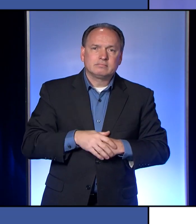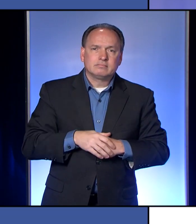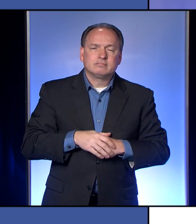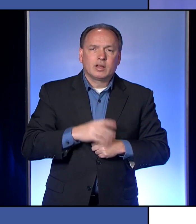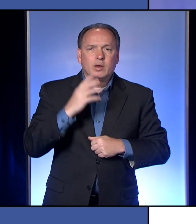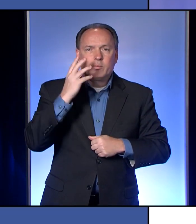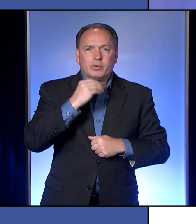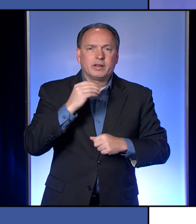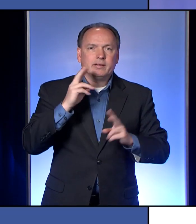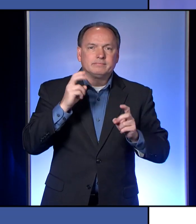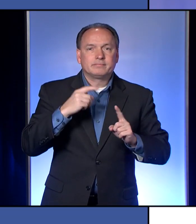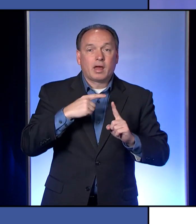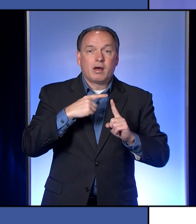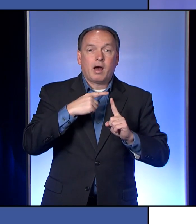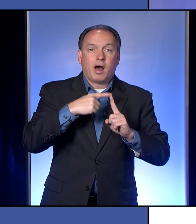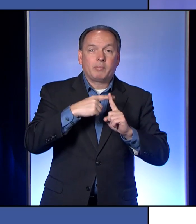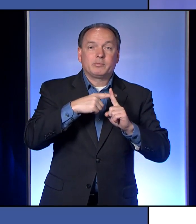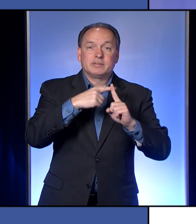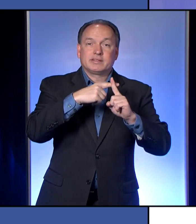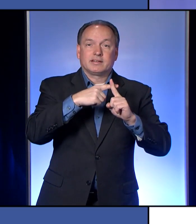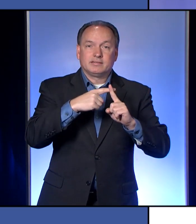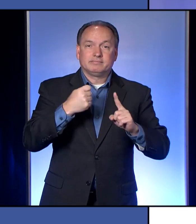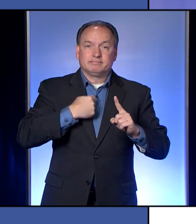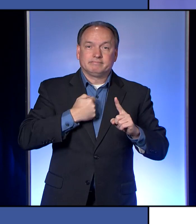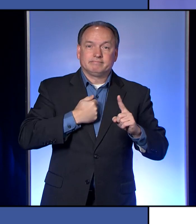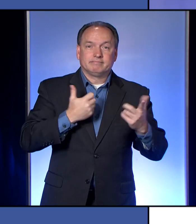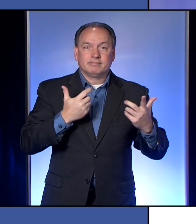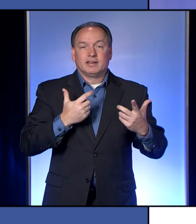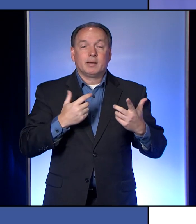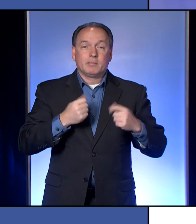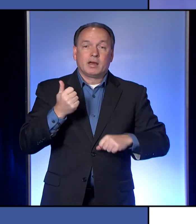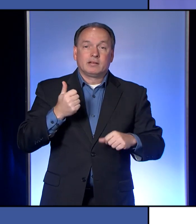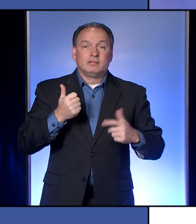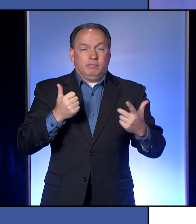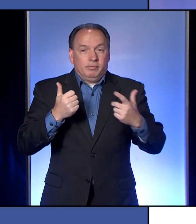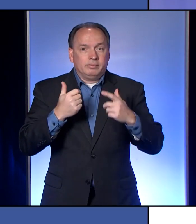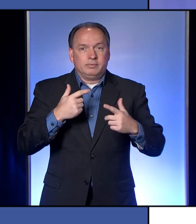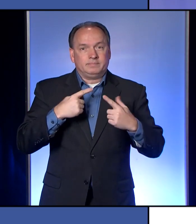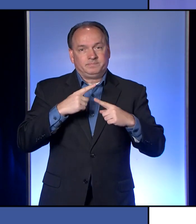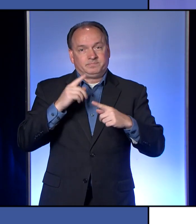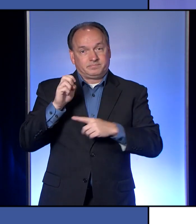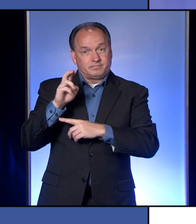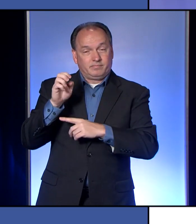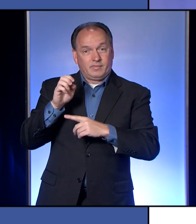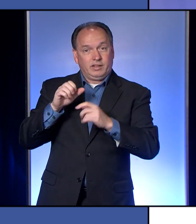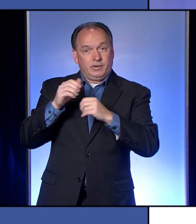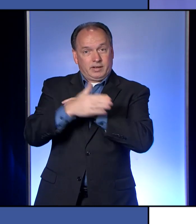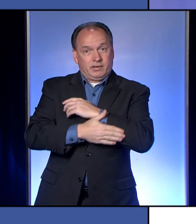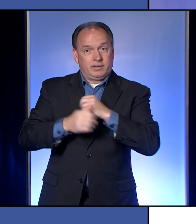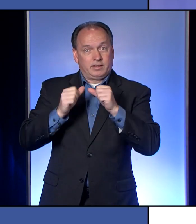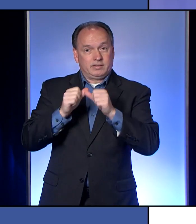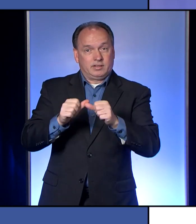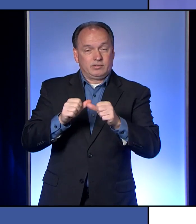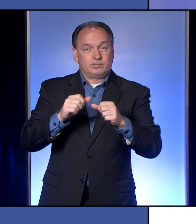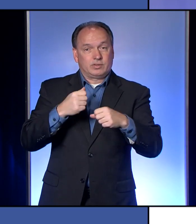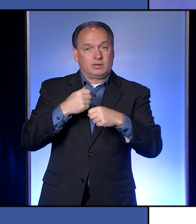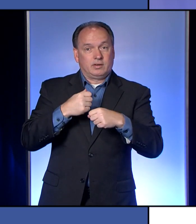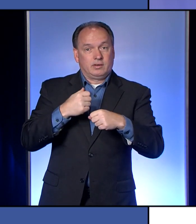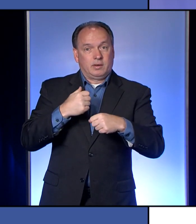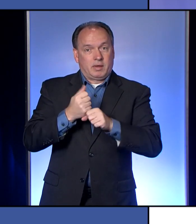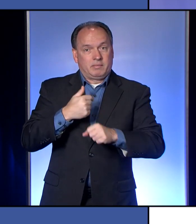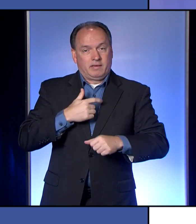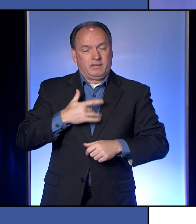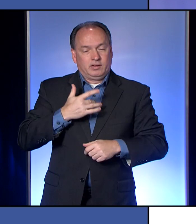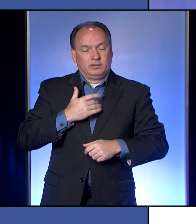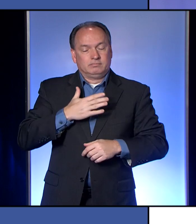pretty optimistic. I'm an optimistic person anyway, but I have to say Erie County continues to make me grateful